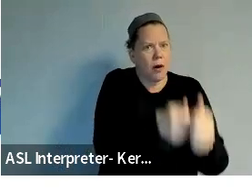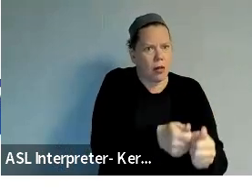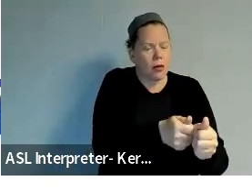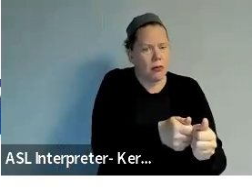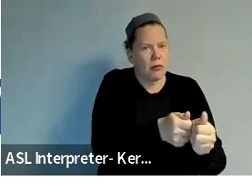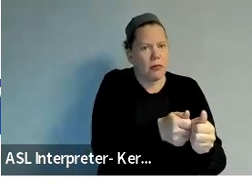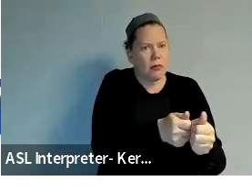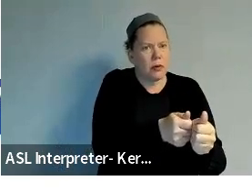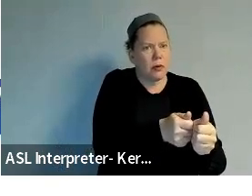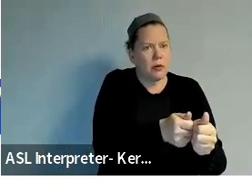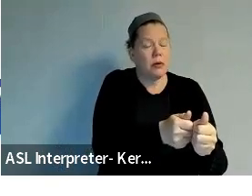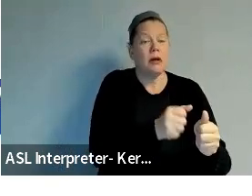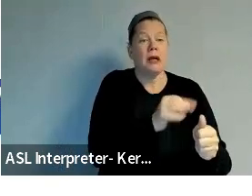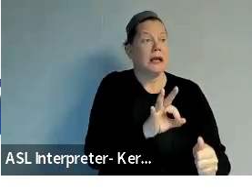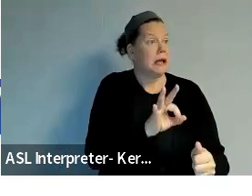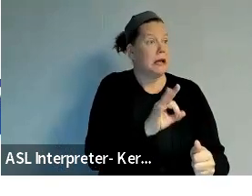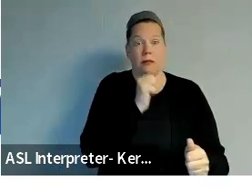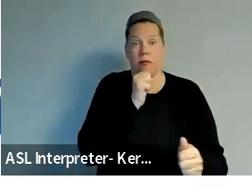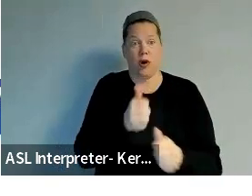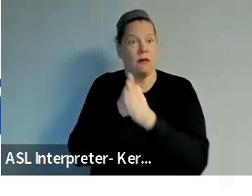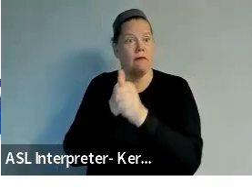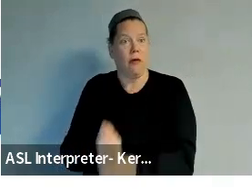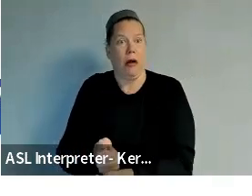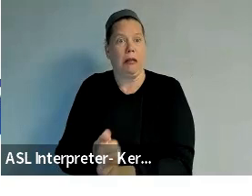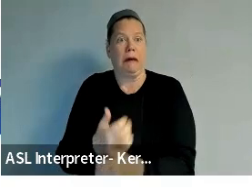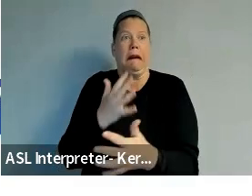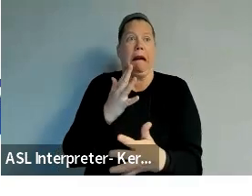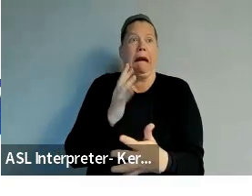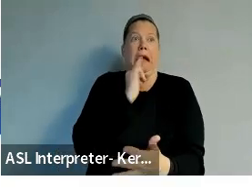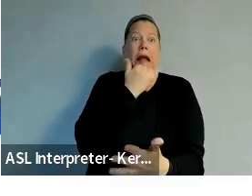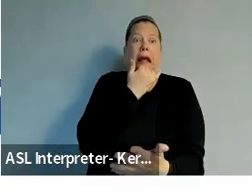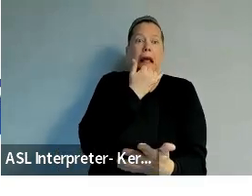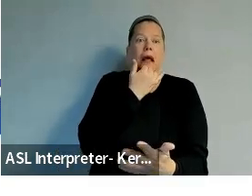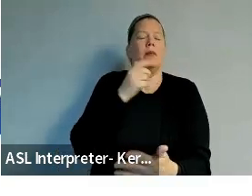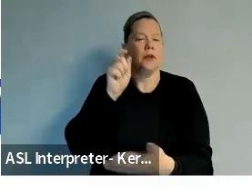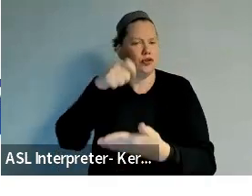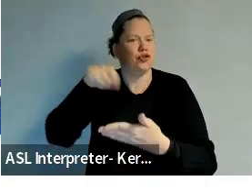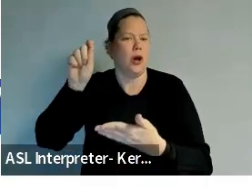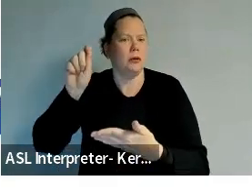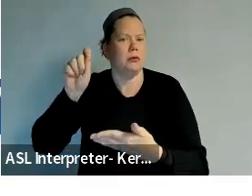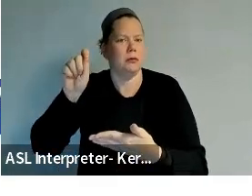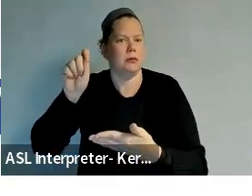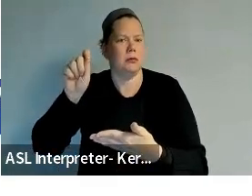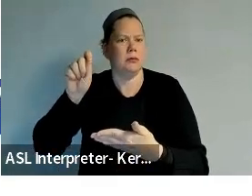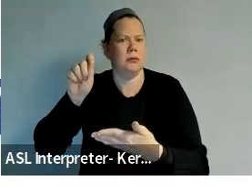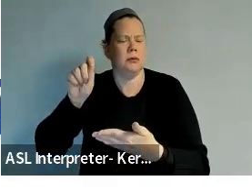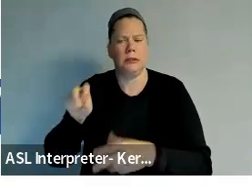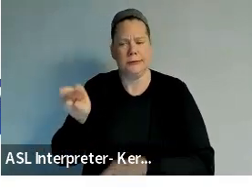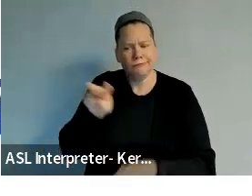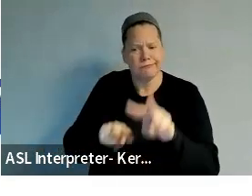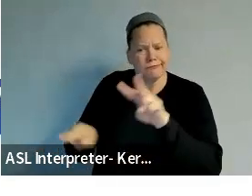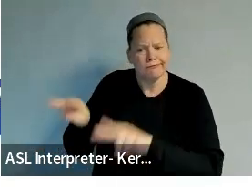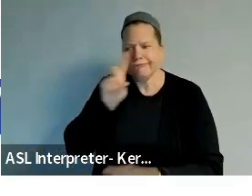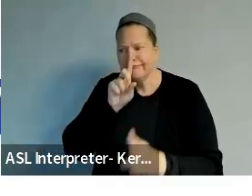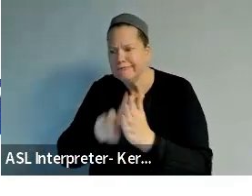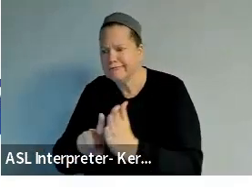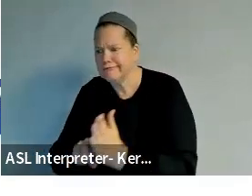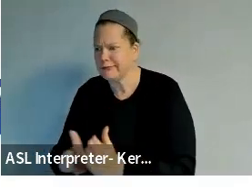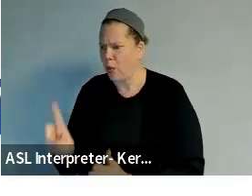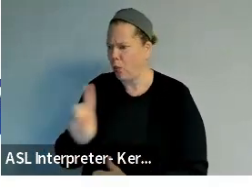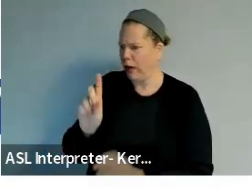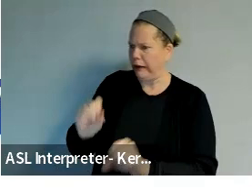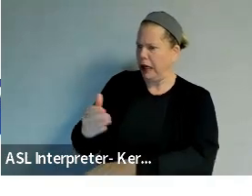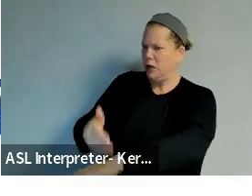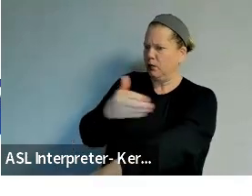If not, you may select the checkboxes that correspond to areas of improvement.